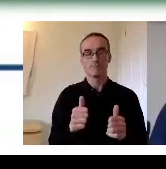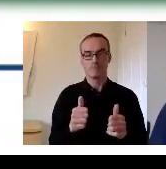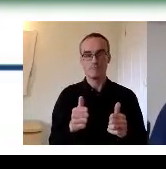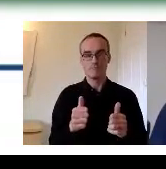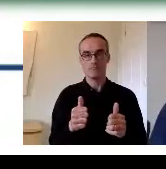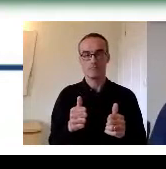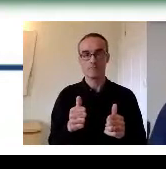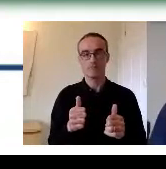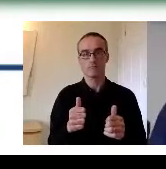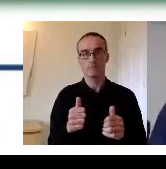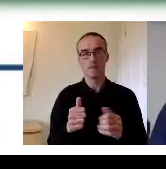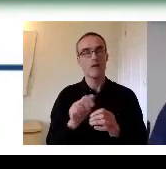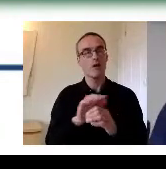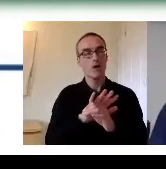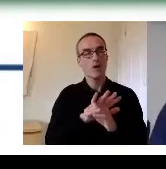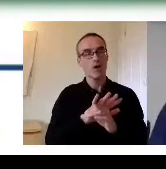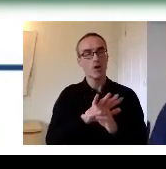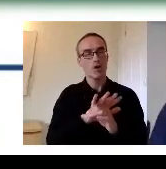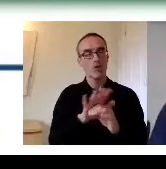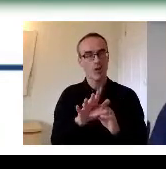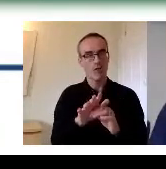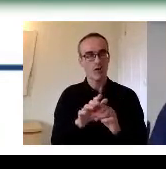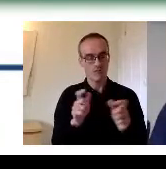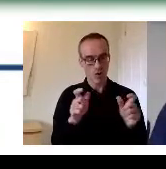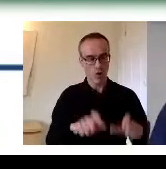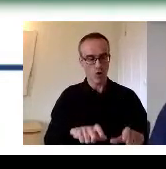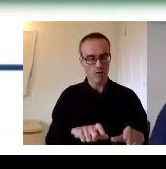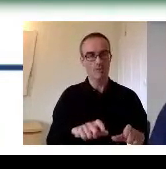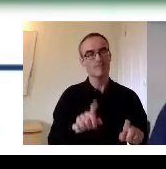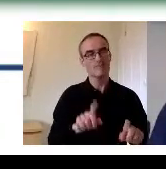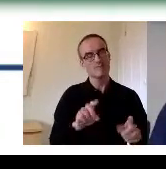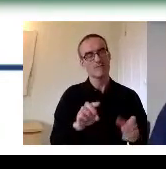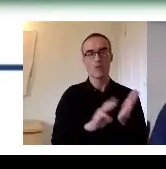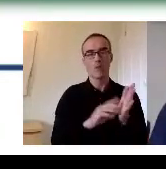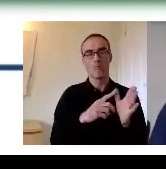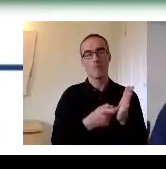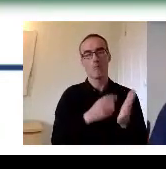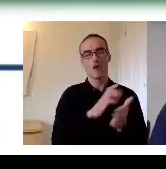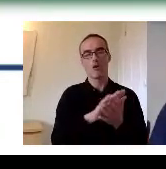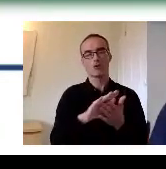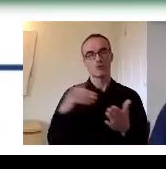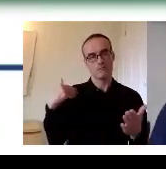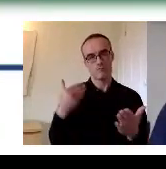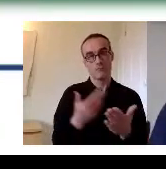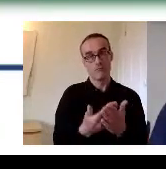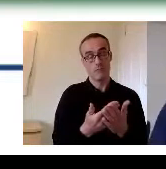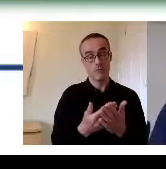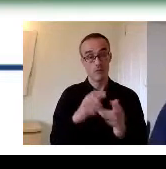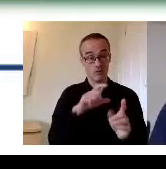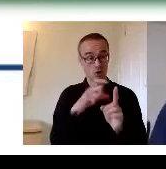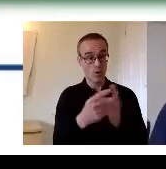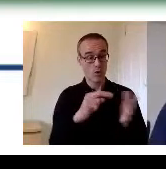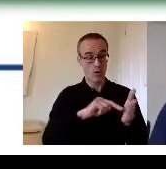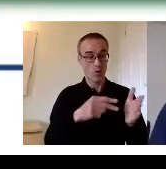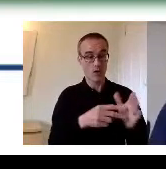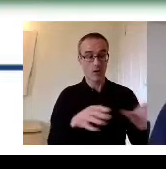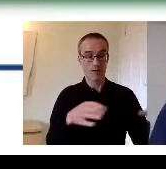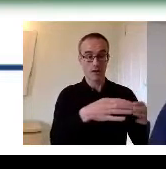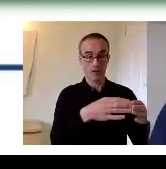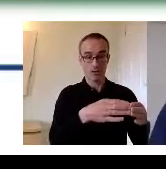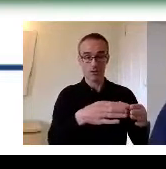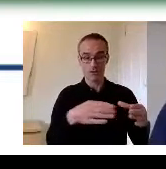by that I mean lockdown onwards, is a lot of the community organisations that we work with are in areas that have